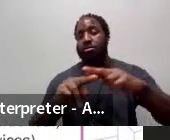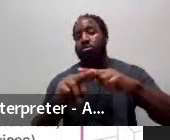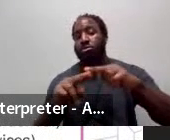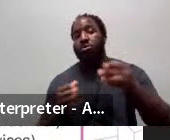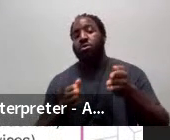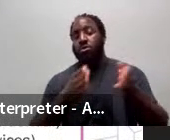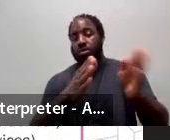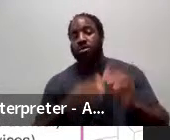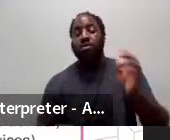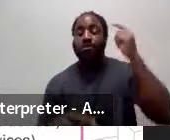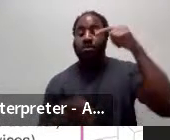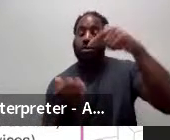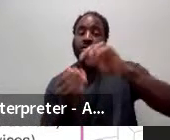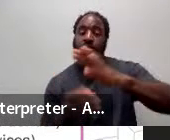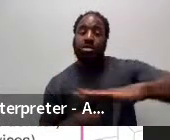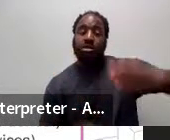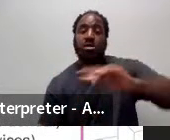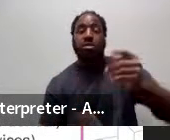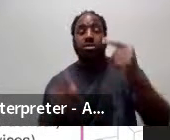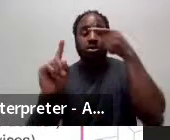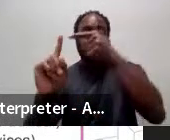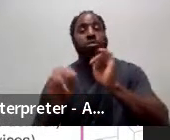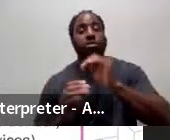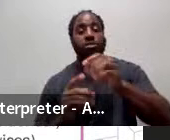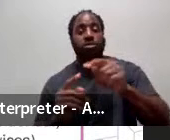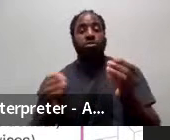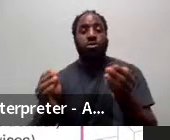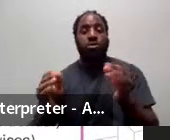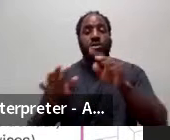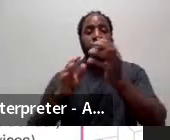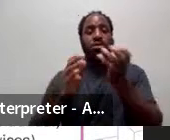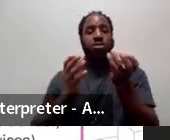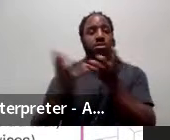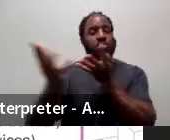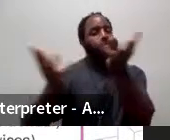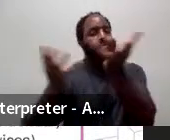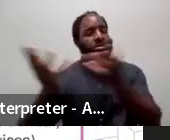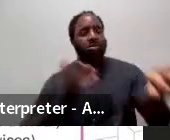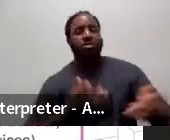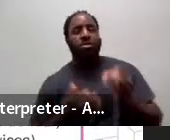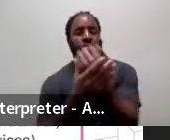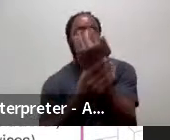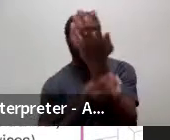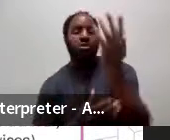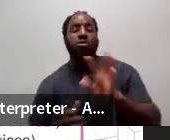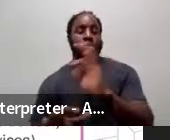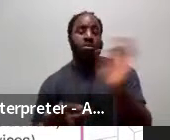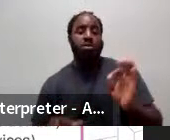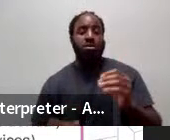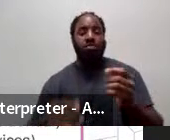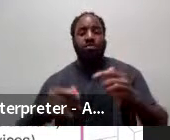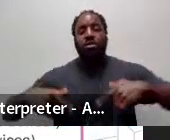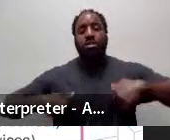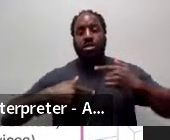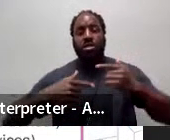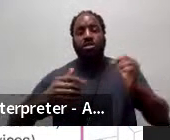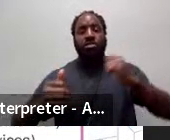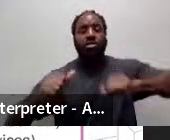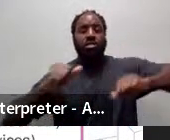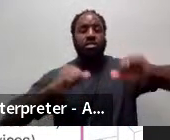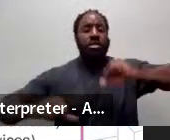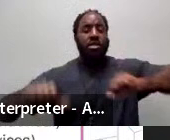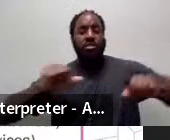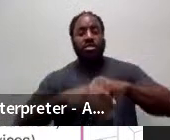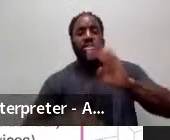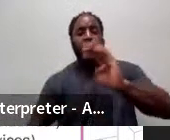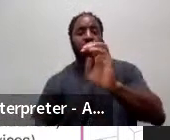For this area, the goals are to facilitate the growth of healthcare institutions in the life sciences here in the Morris Park Job Center,